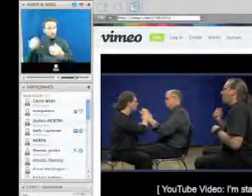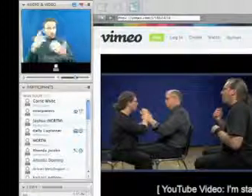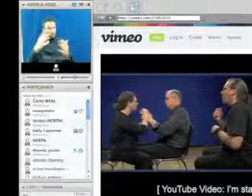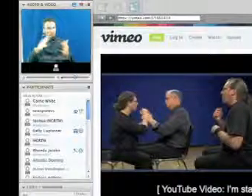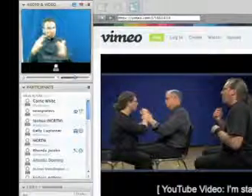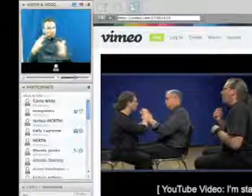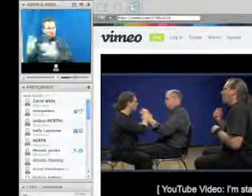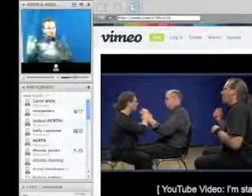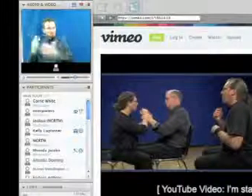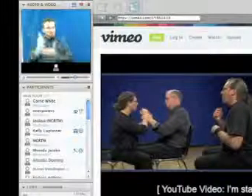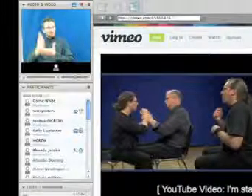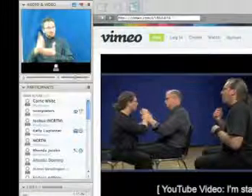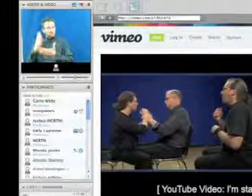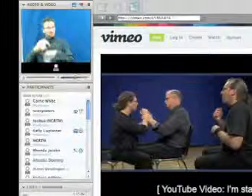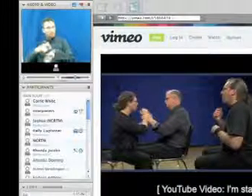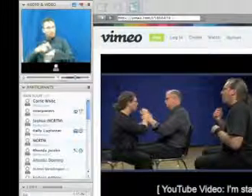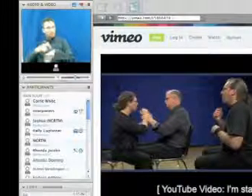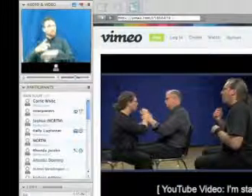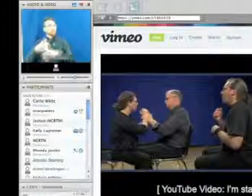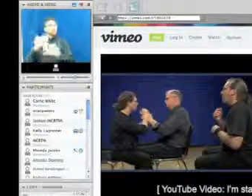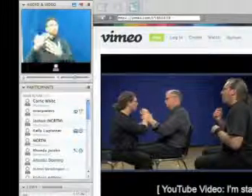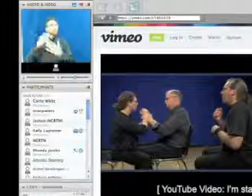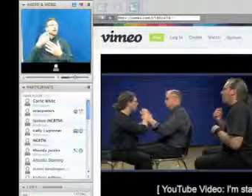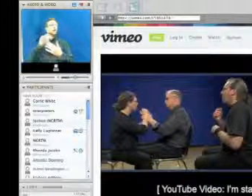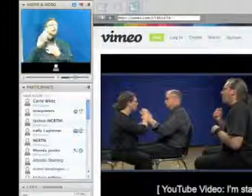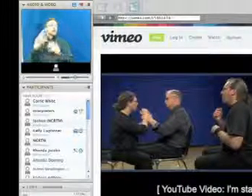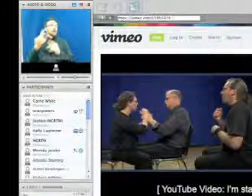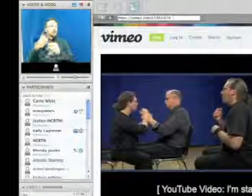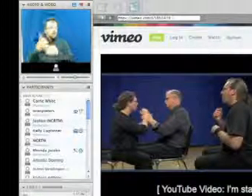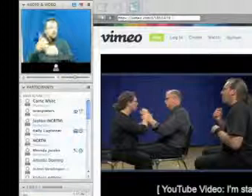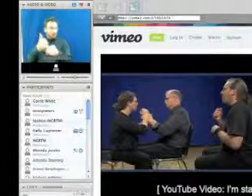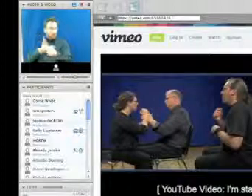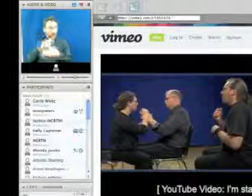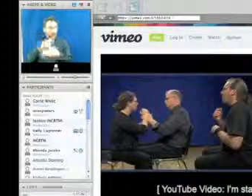for people's systems. Are you all finished?